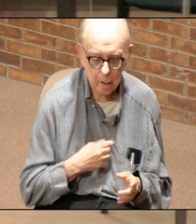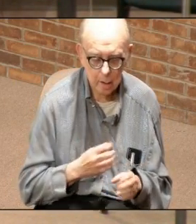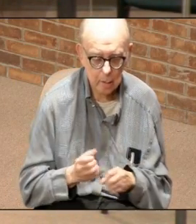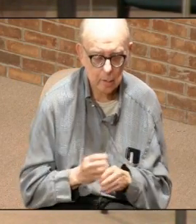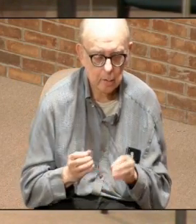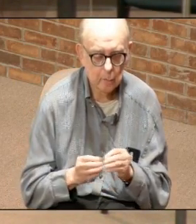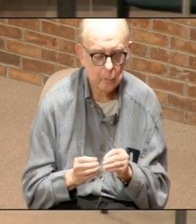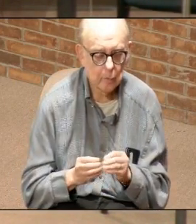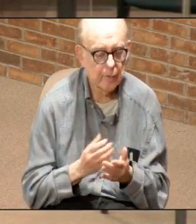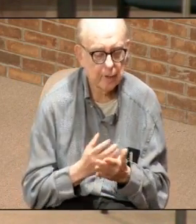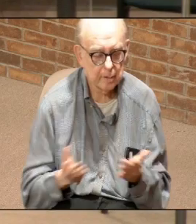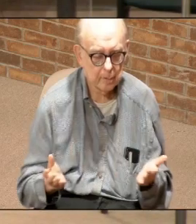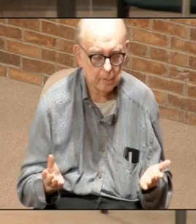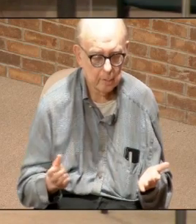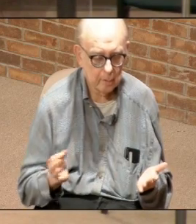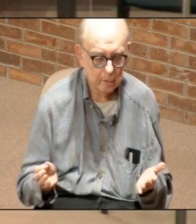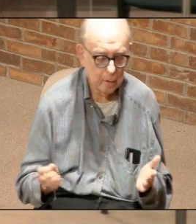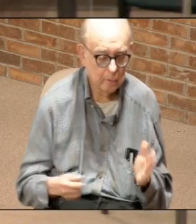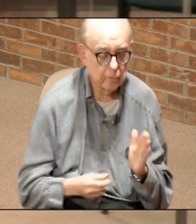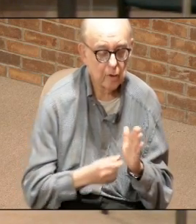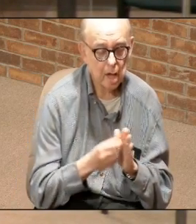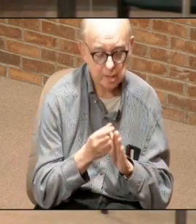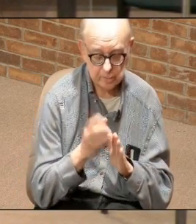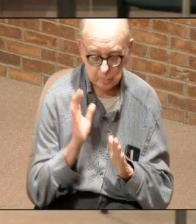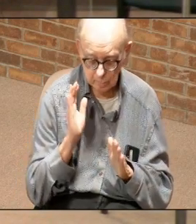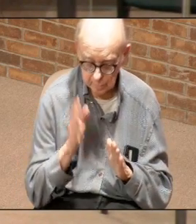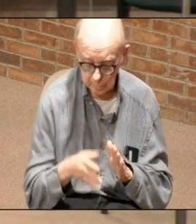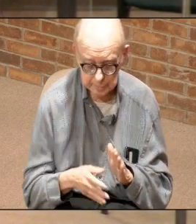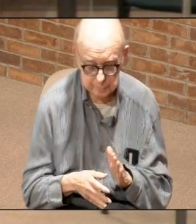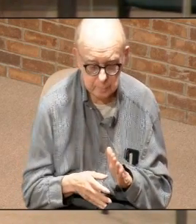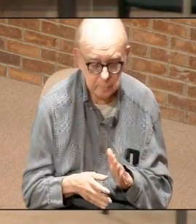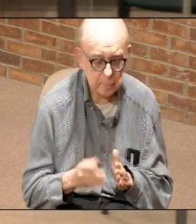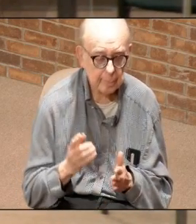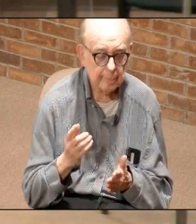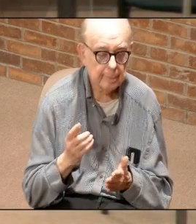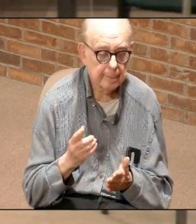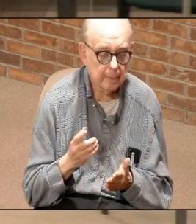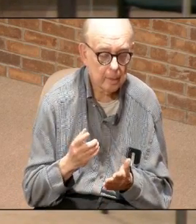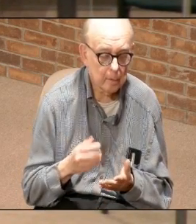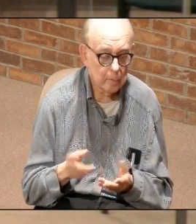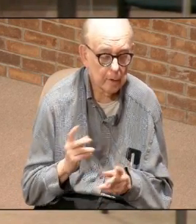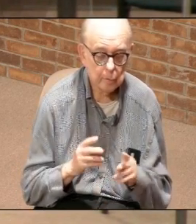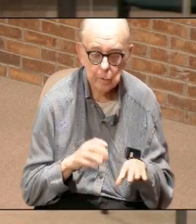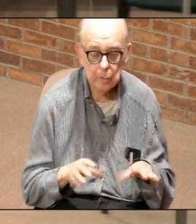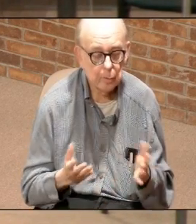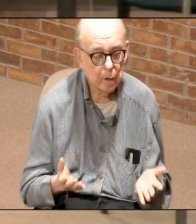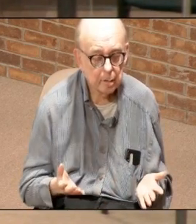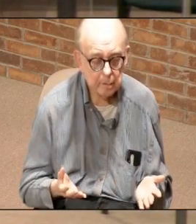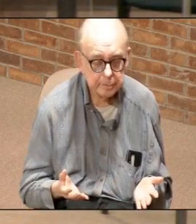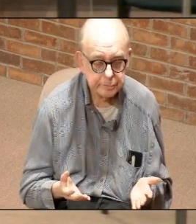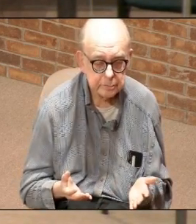get more and more and more of these giants. And what is people doing?